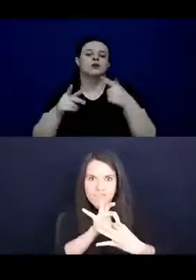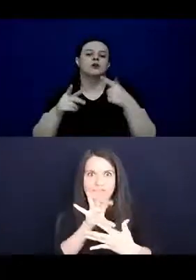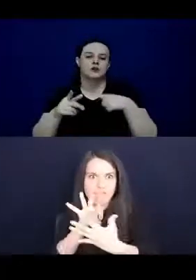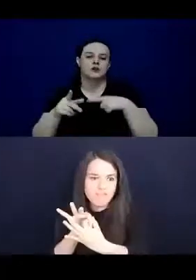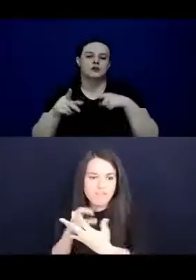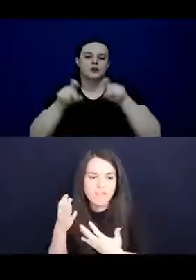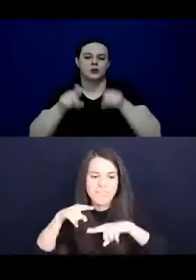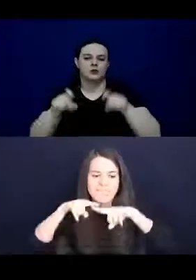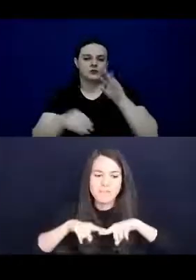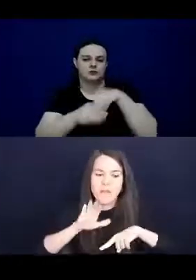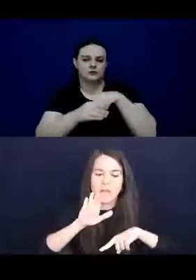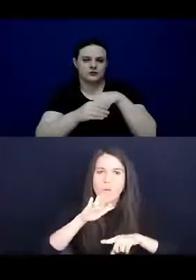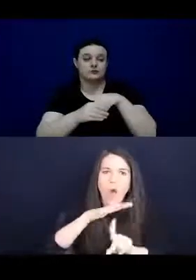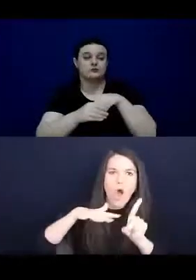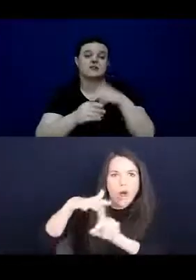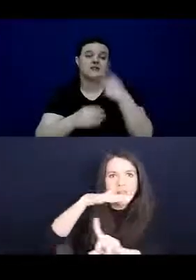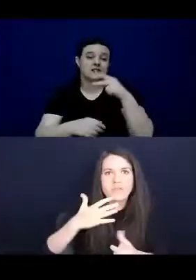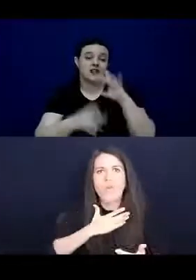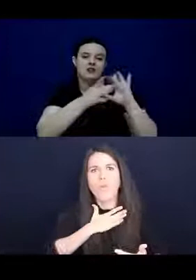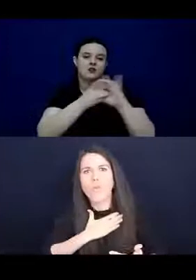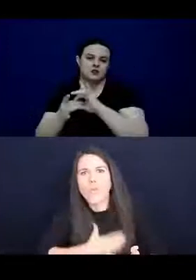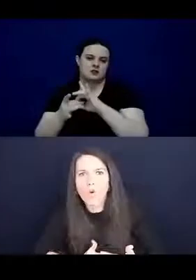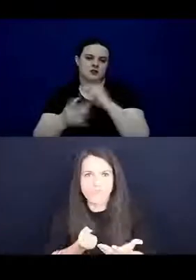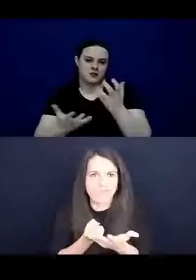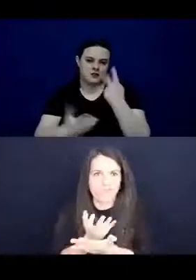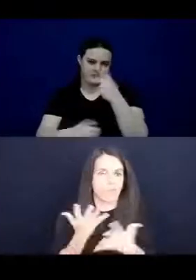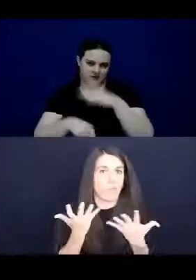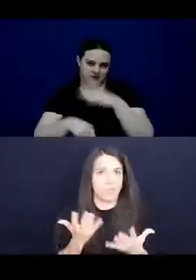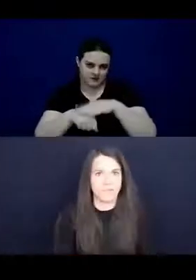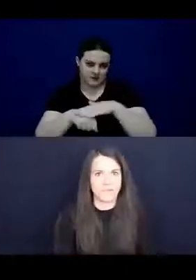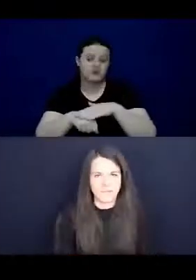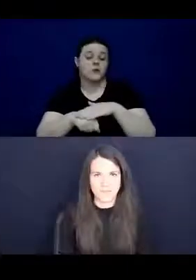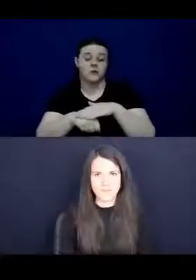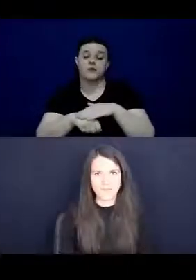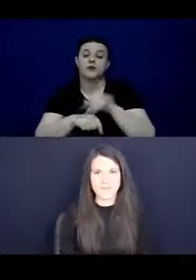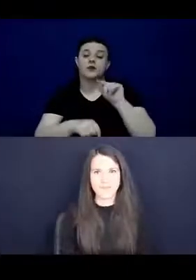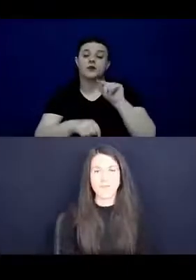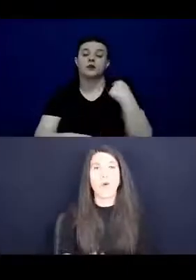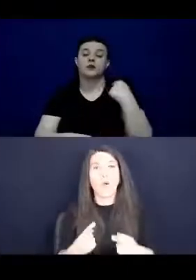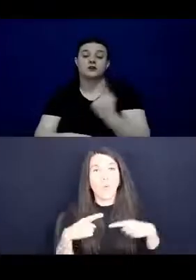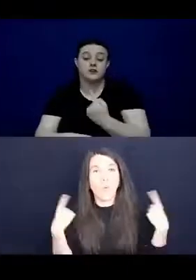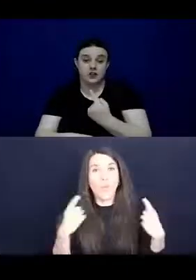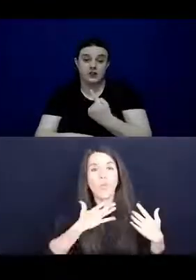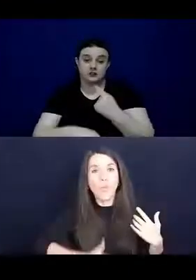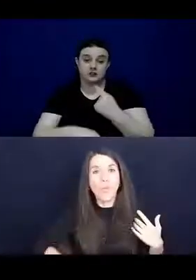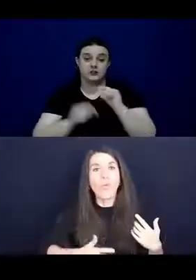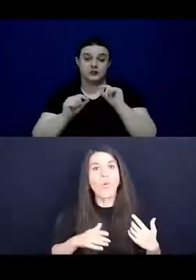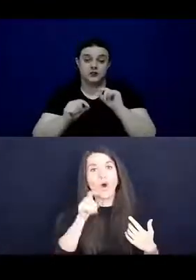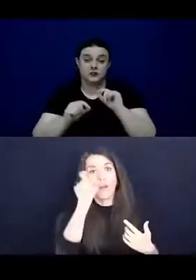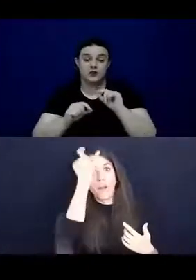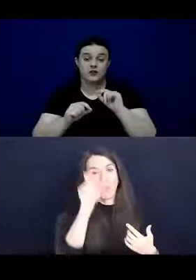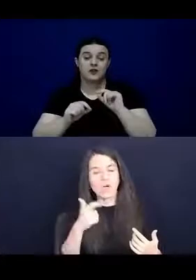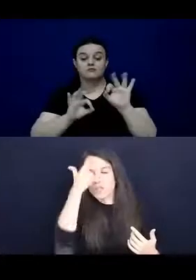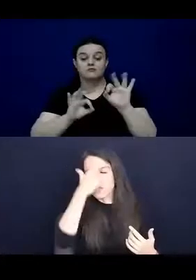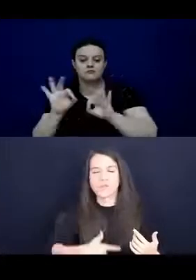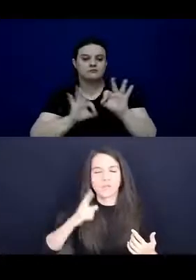particular context of use. But the idea is that we want the user to send out a query, and then the